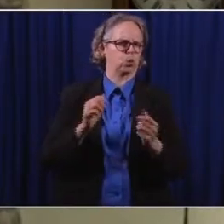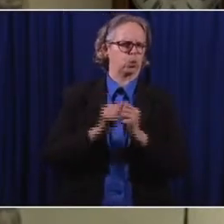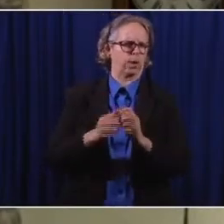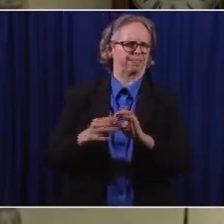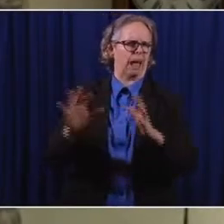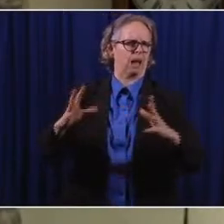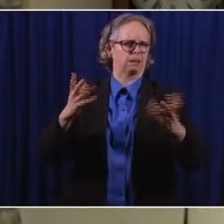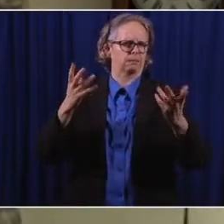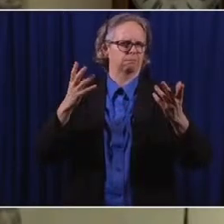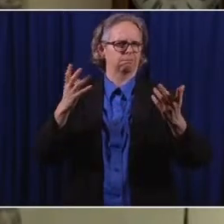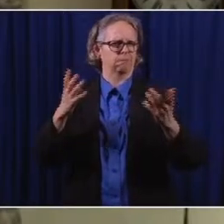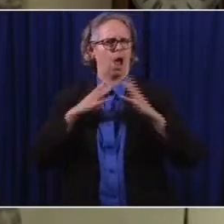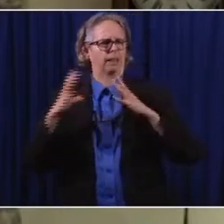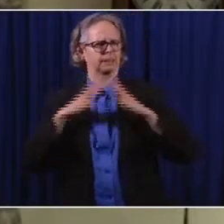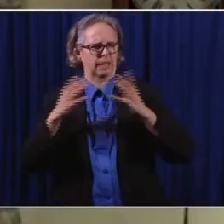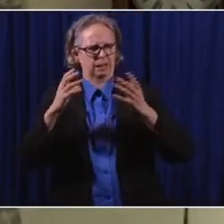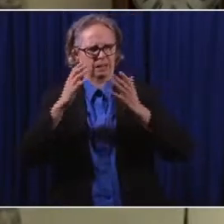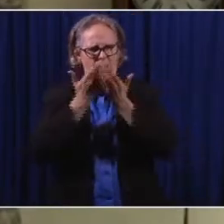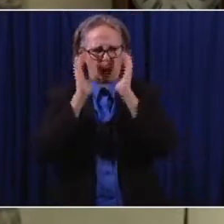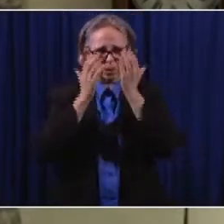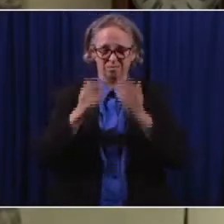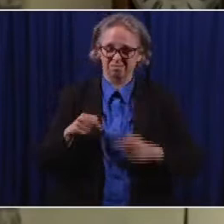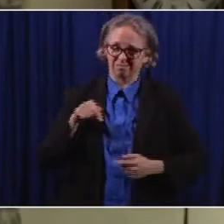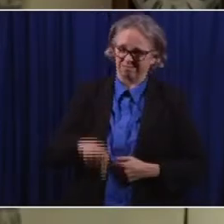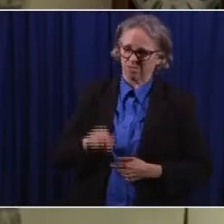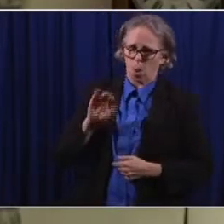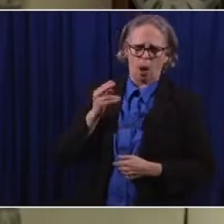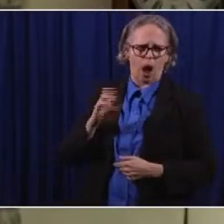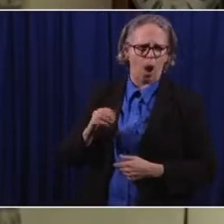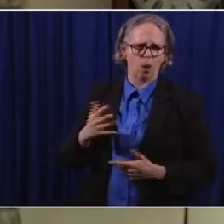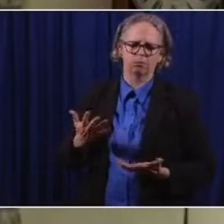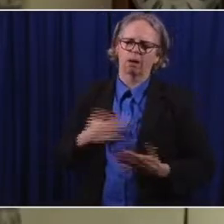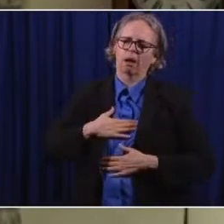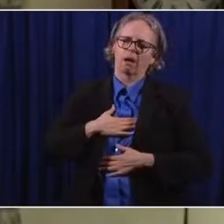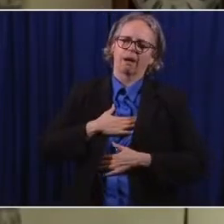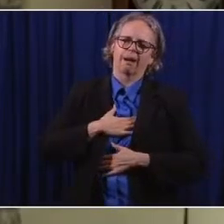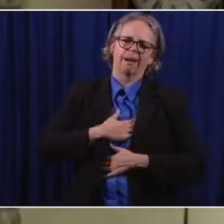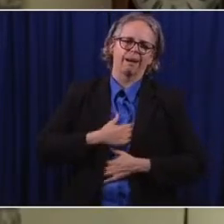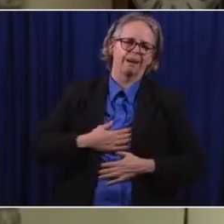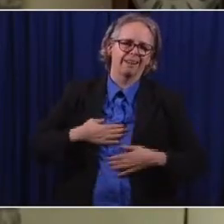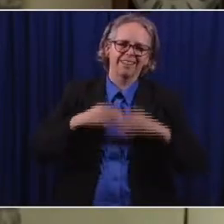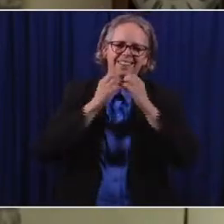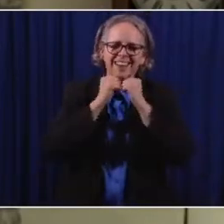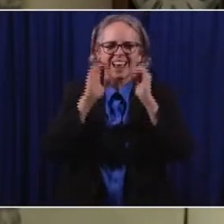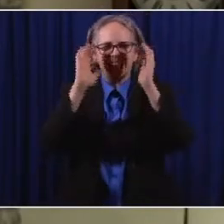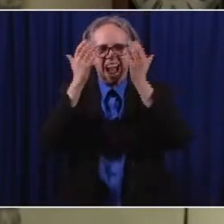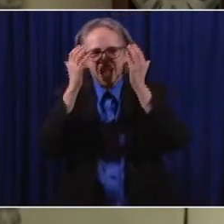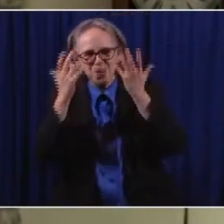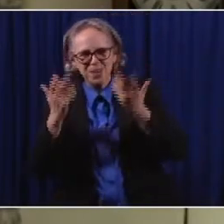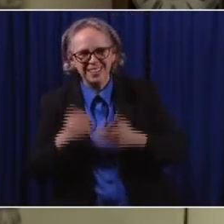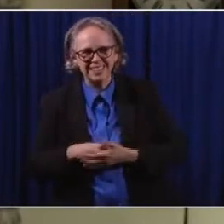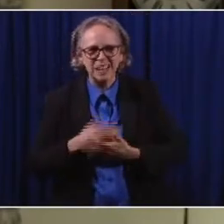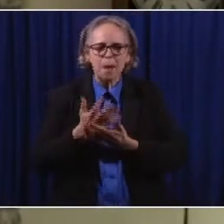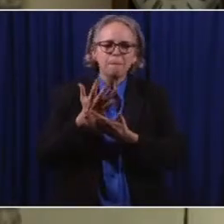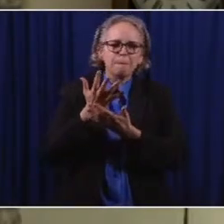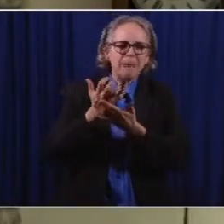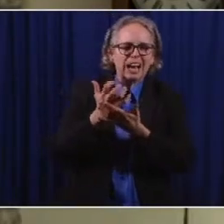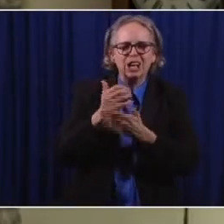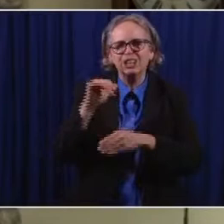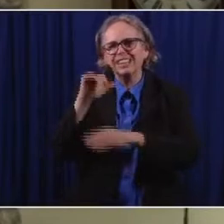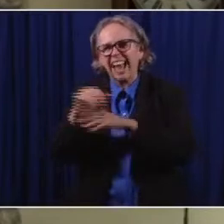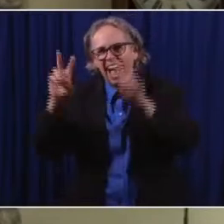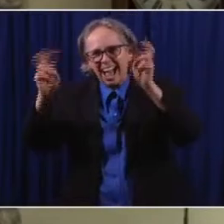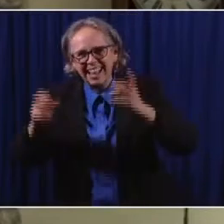in this state has been a very community event. Beggars Night has been a community event. And communities set the